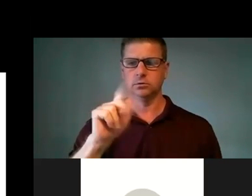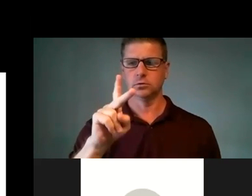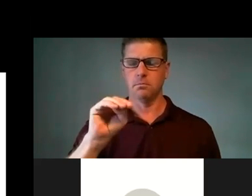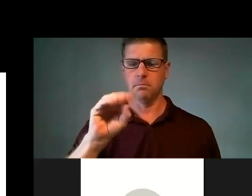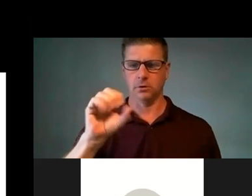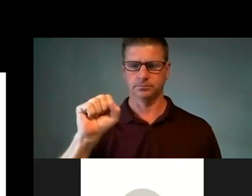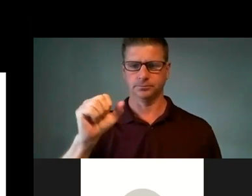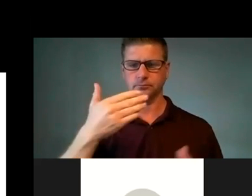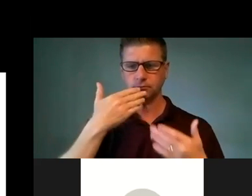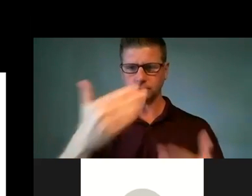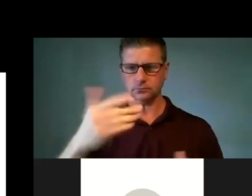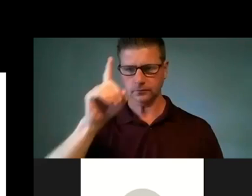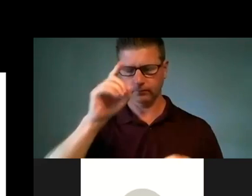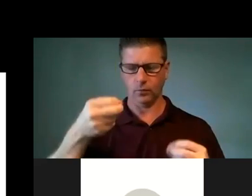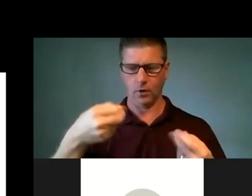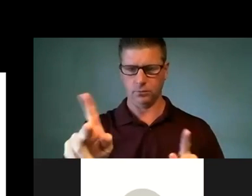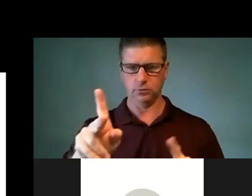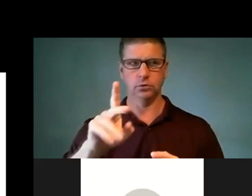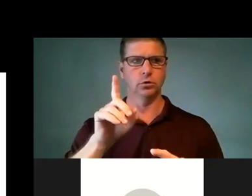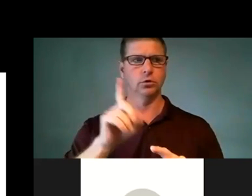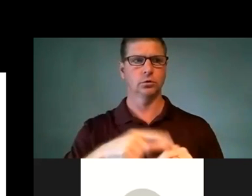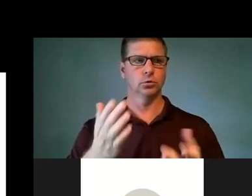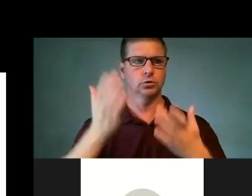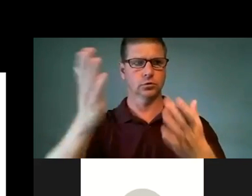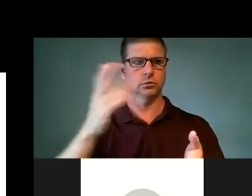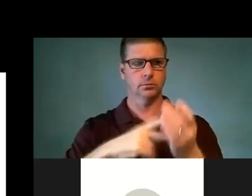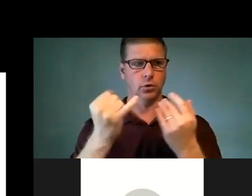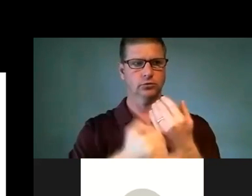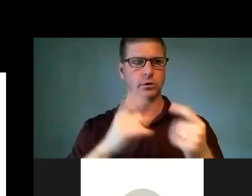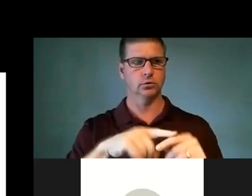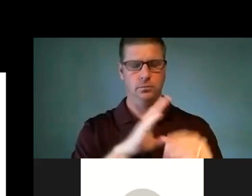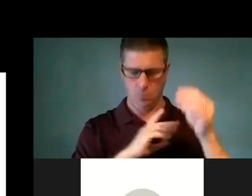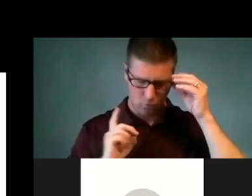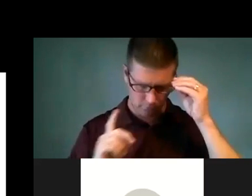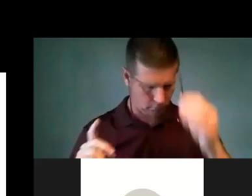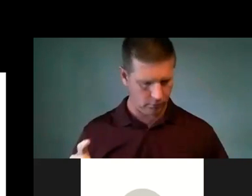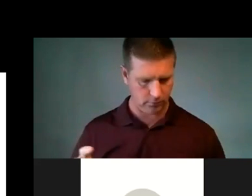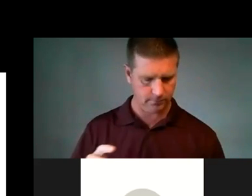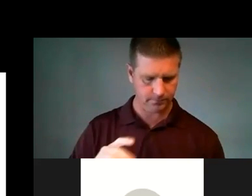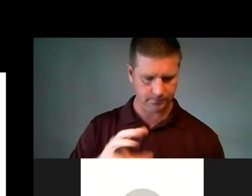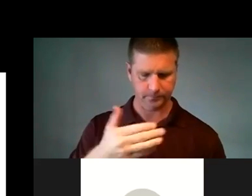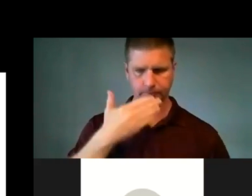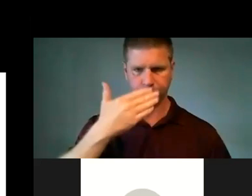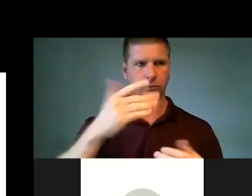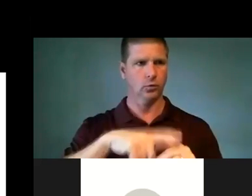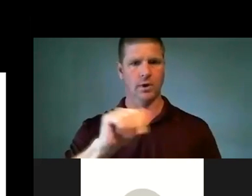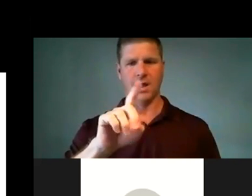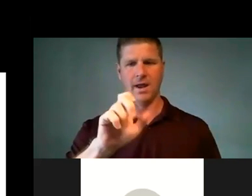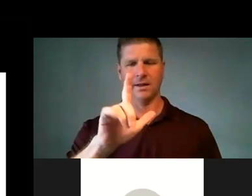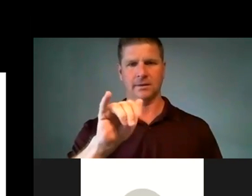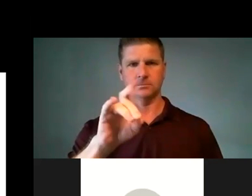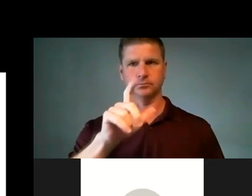first, thank you for the opportunity to present the project to the board, and thank you to Adelaide and other URA